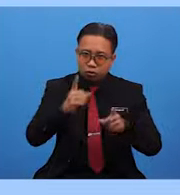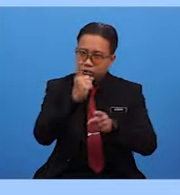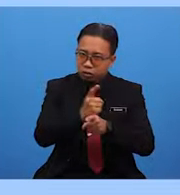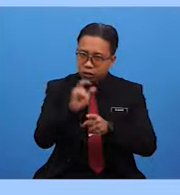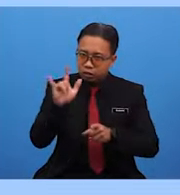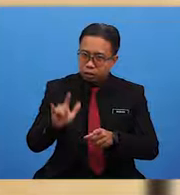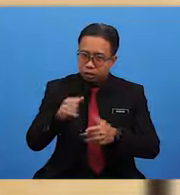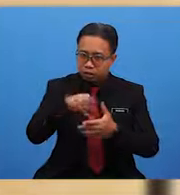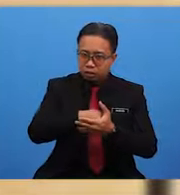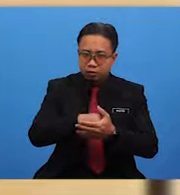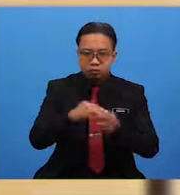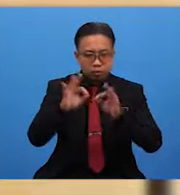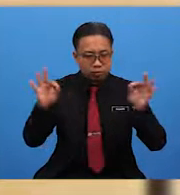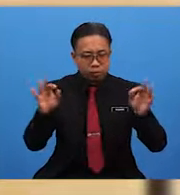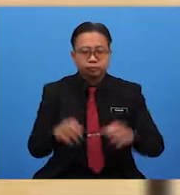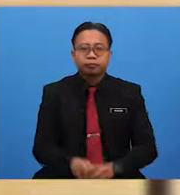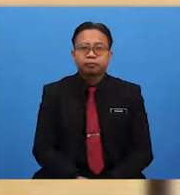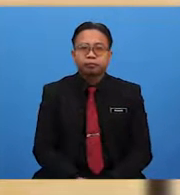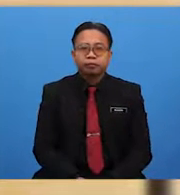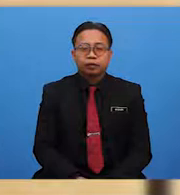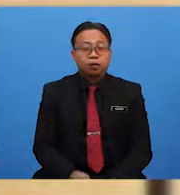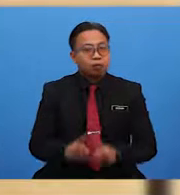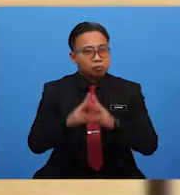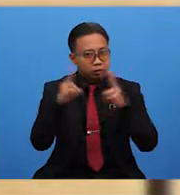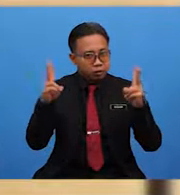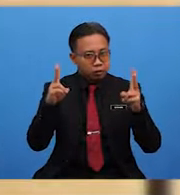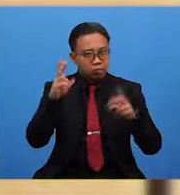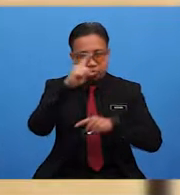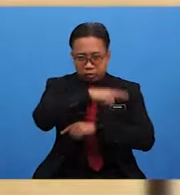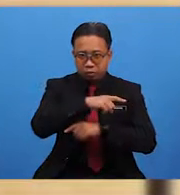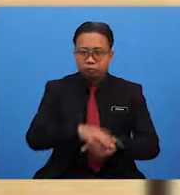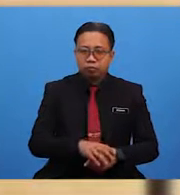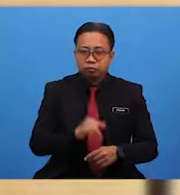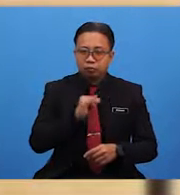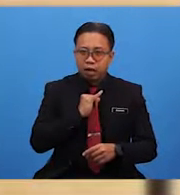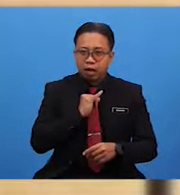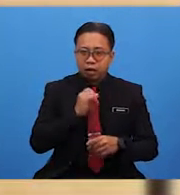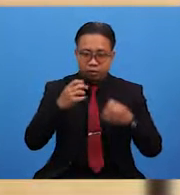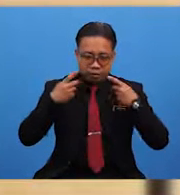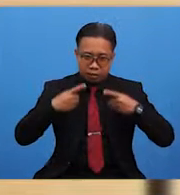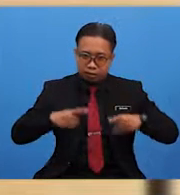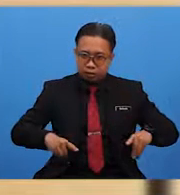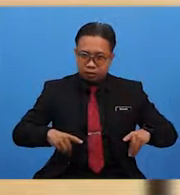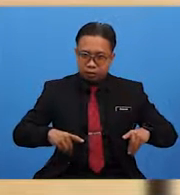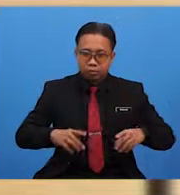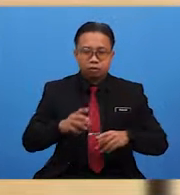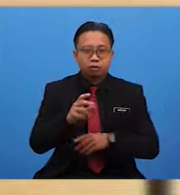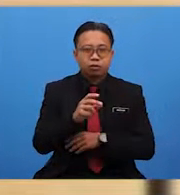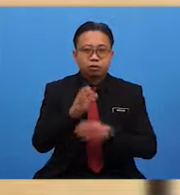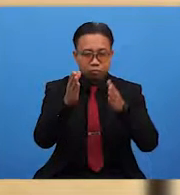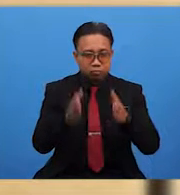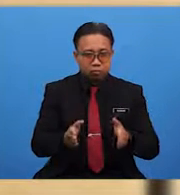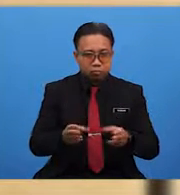statements. Today is a really exciting day. A dietitian is here with us to give a talk about